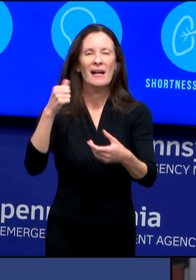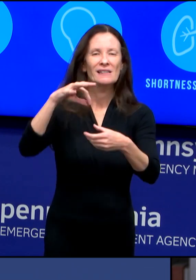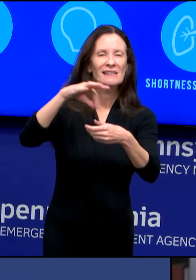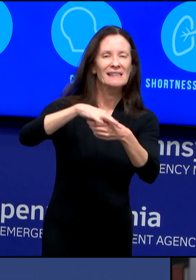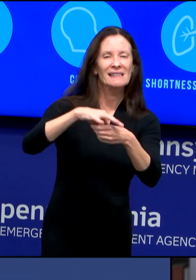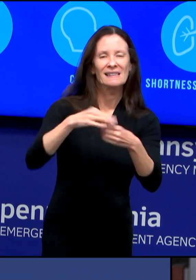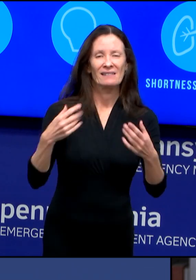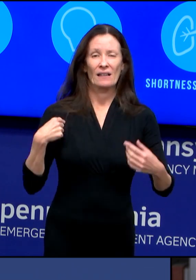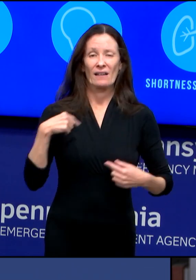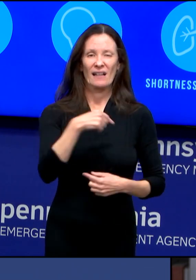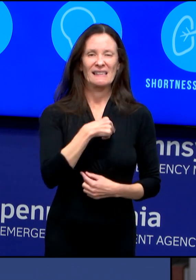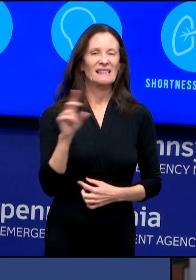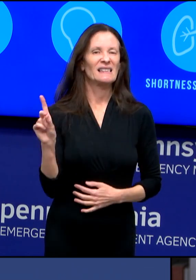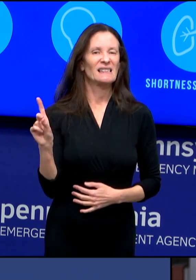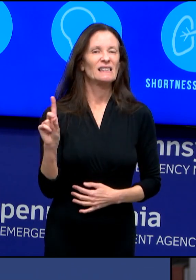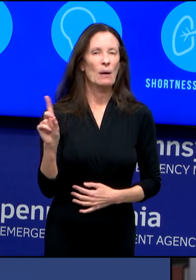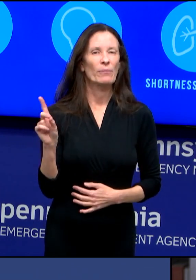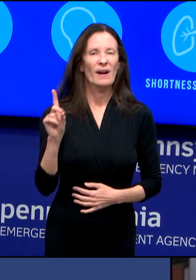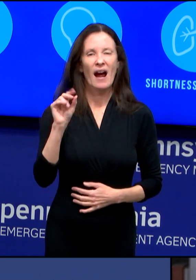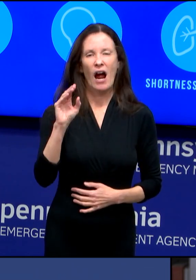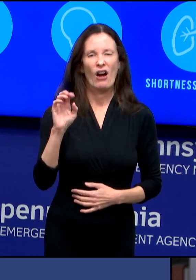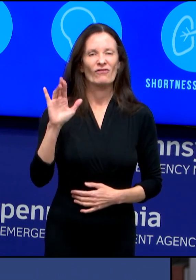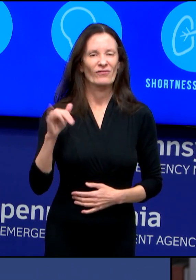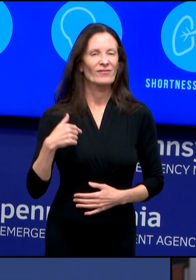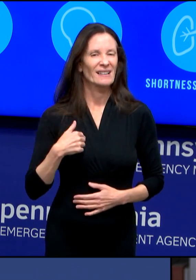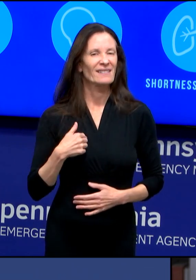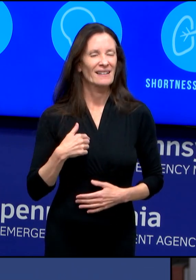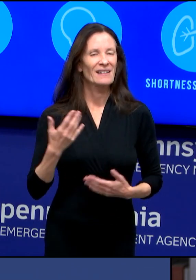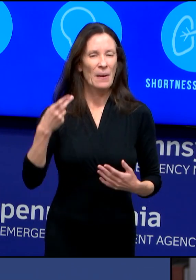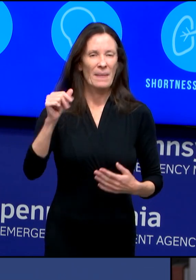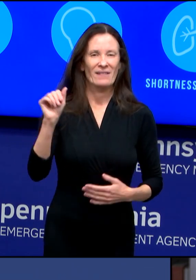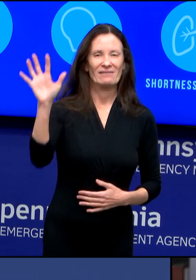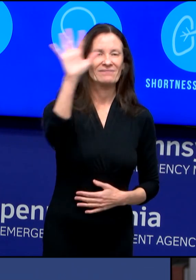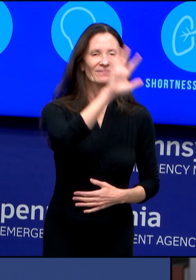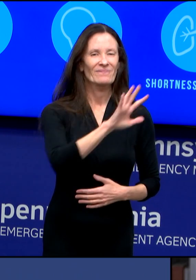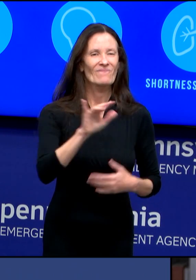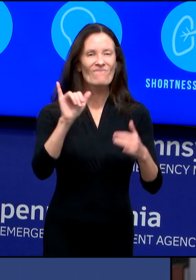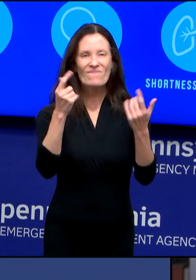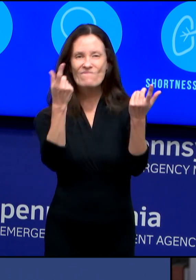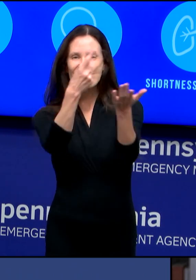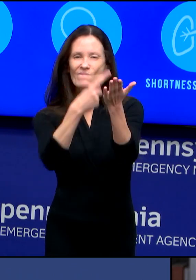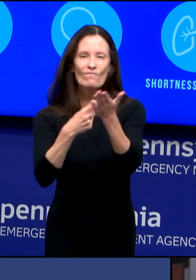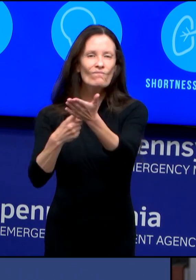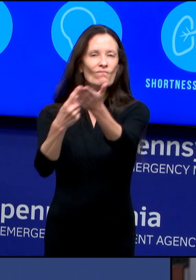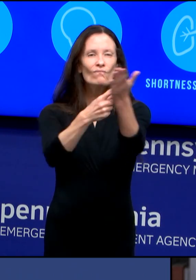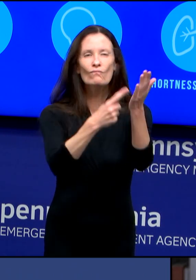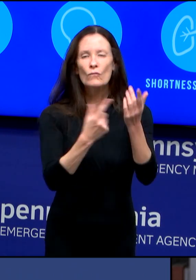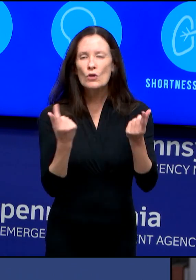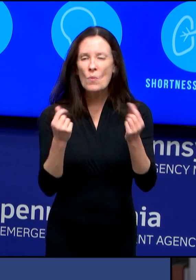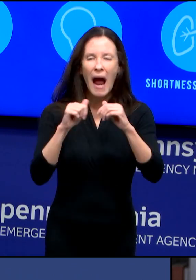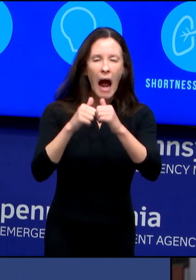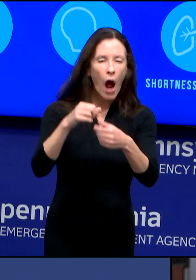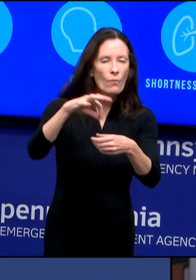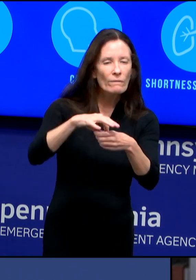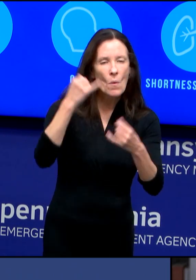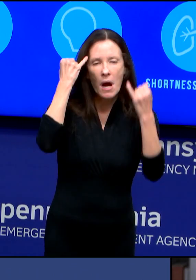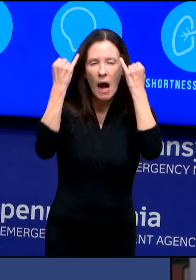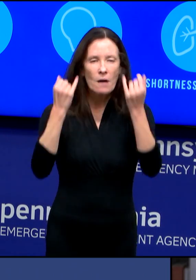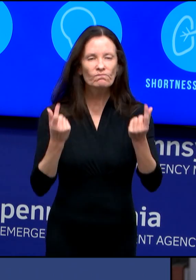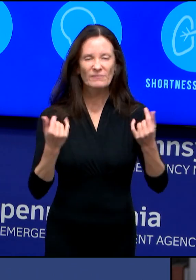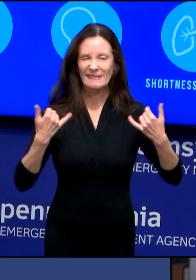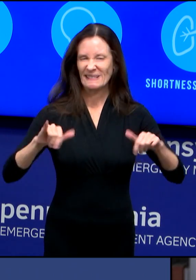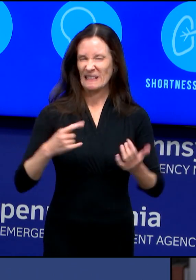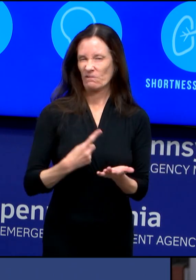who represent the citizens of Pennsylvania are about to make that decision, I hope soon. As a follow-up, Governor,